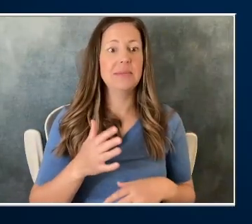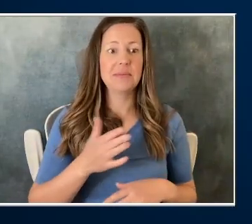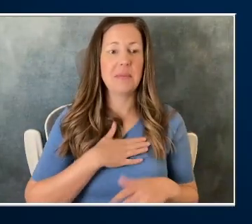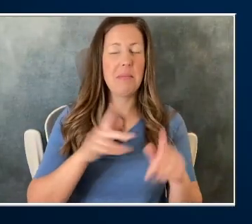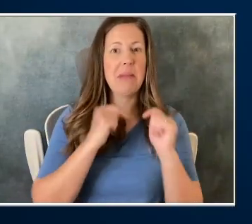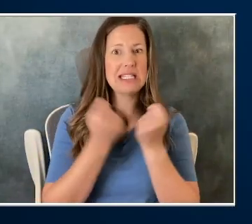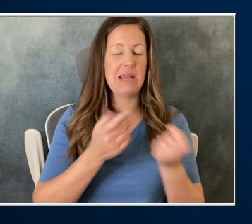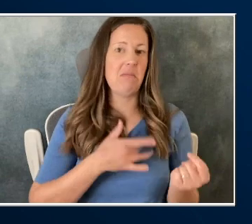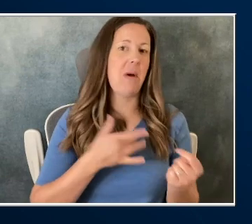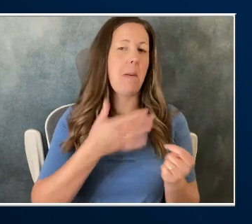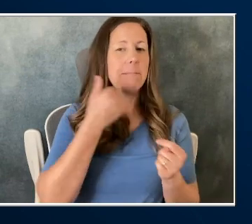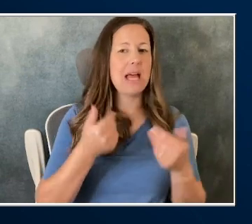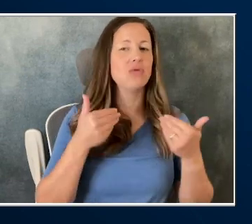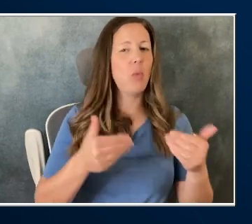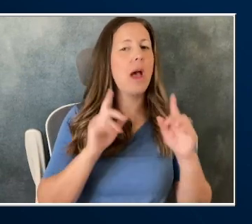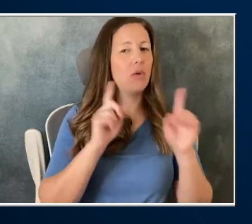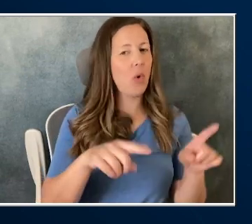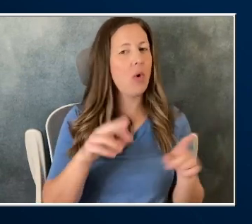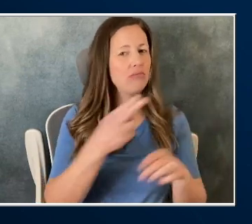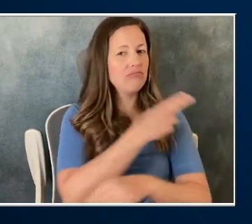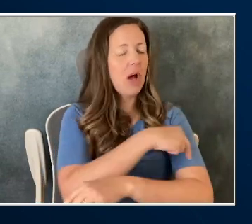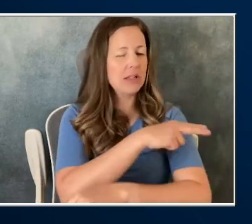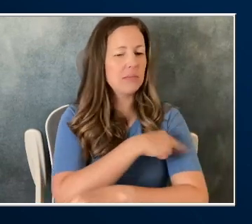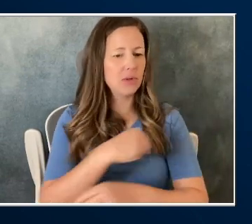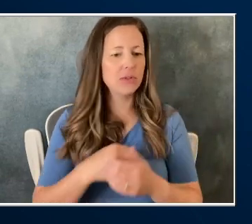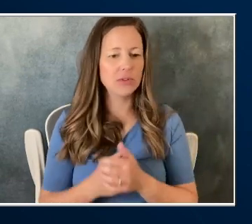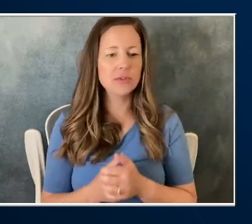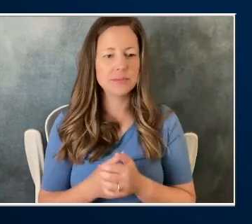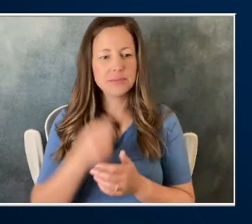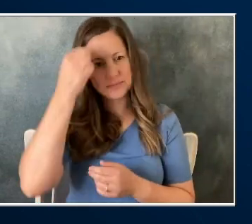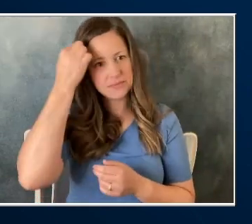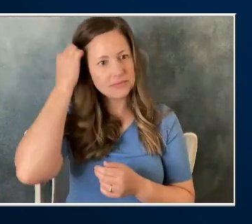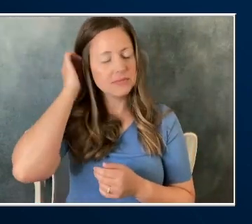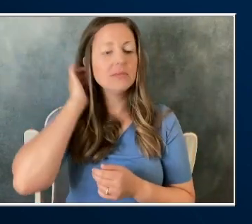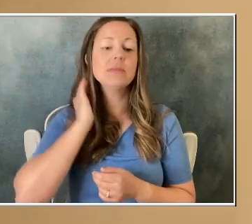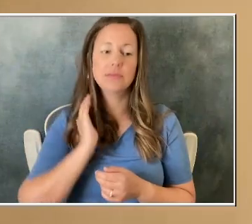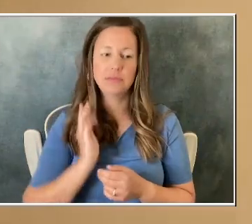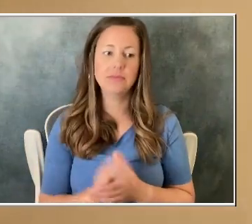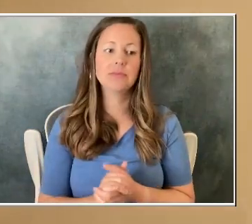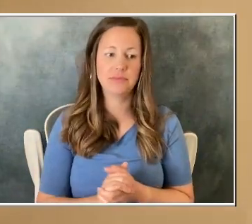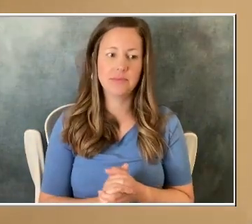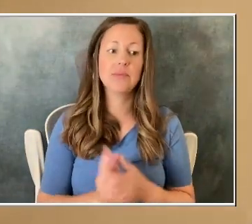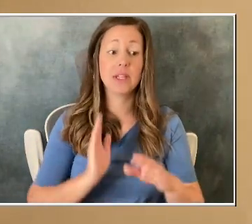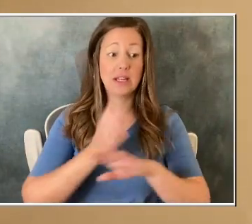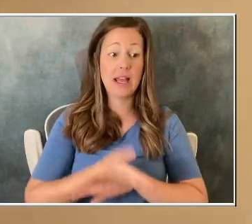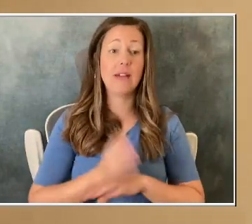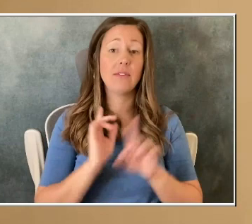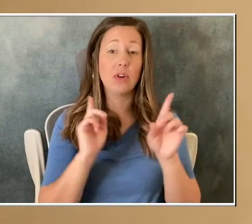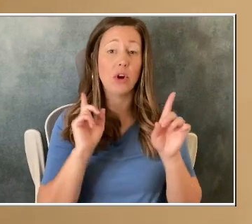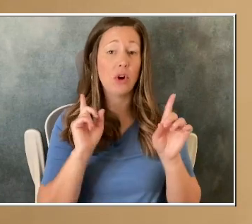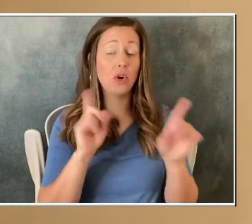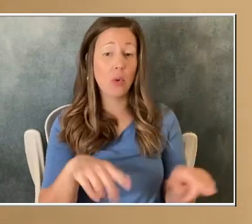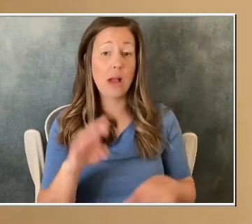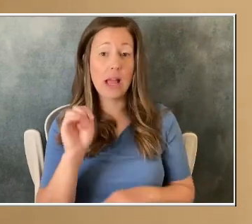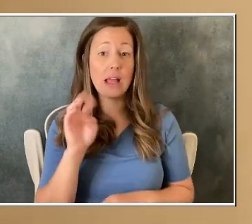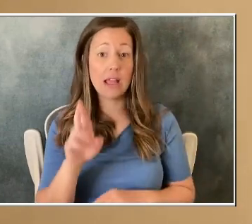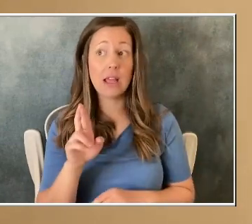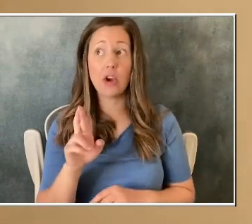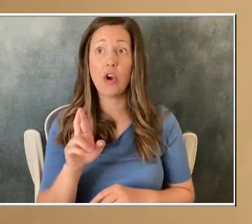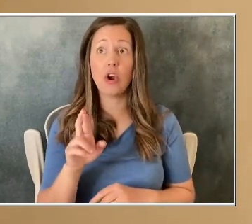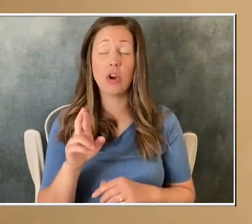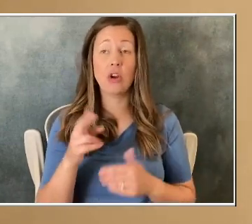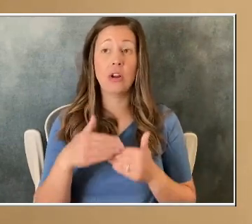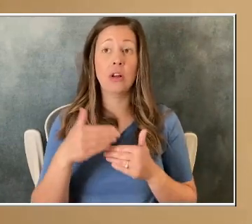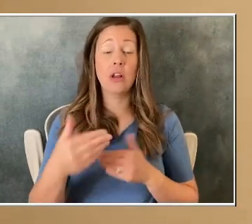evaluated. After going to the ER... Go ahead. Yeah, please. After going to the ER, 2 days after that,